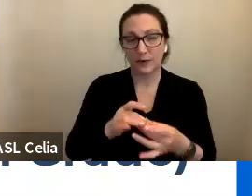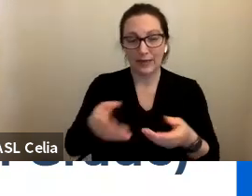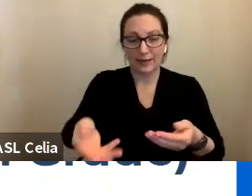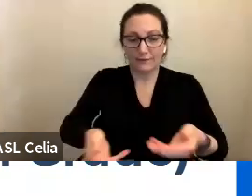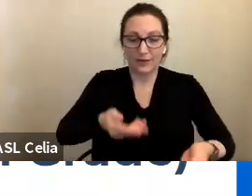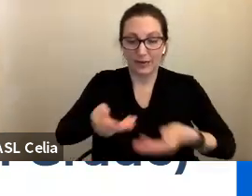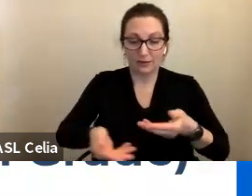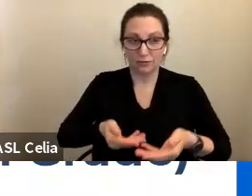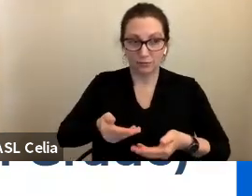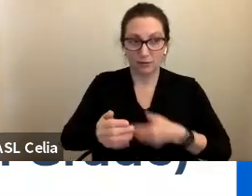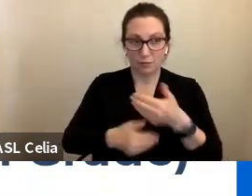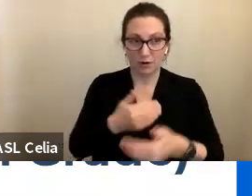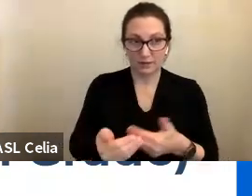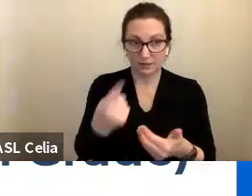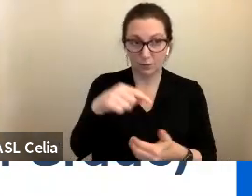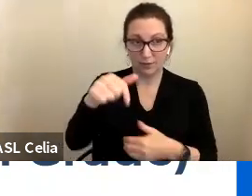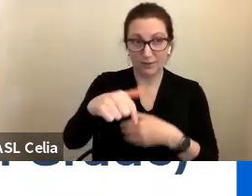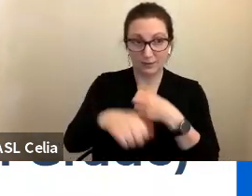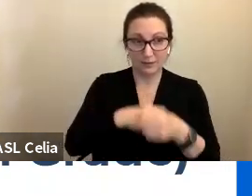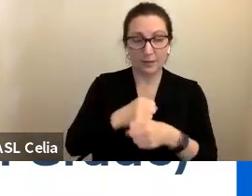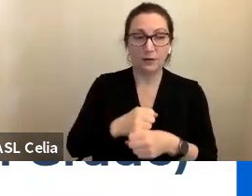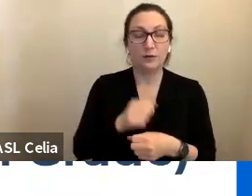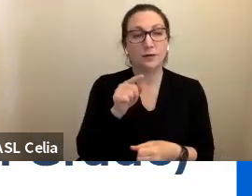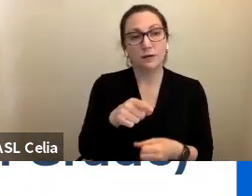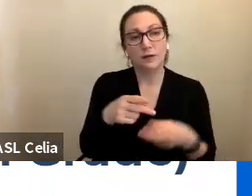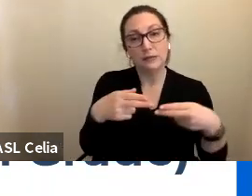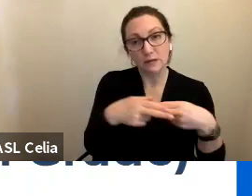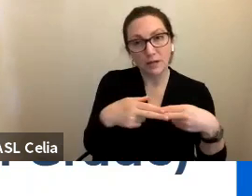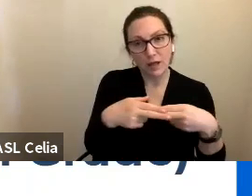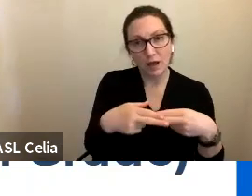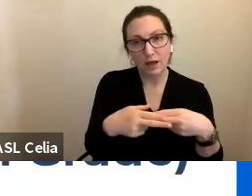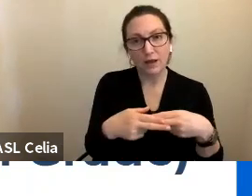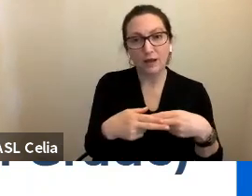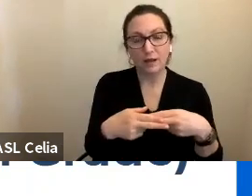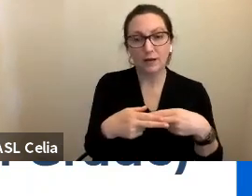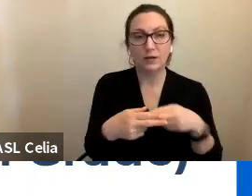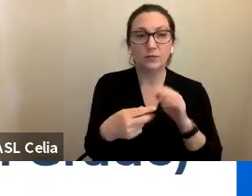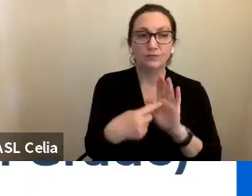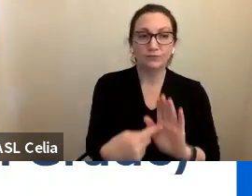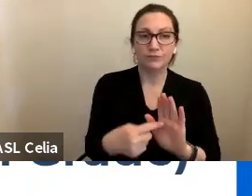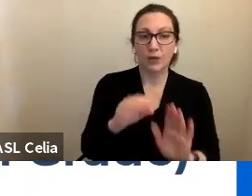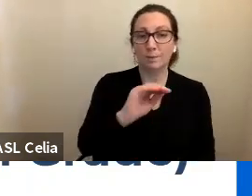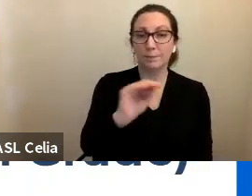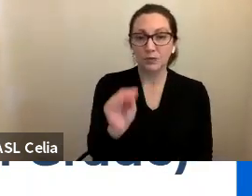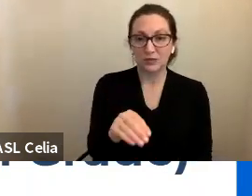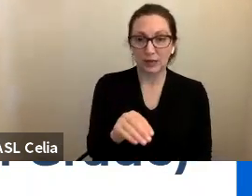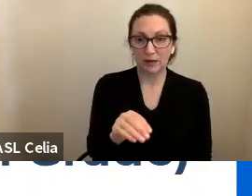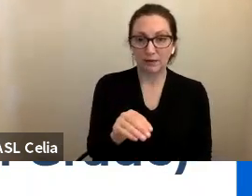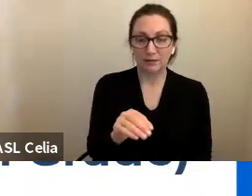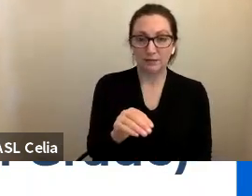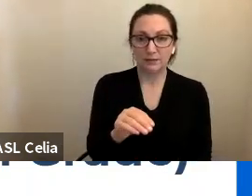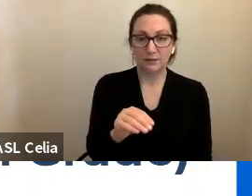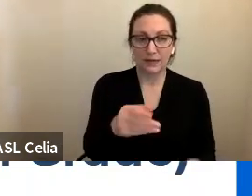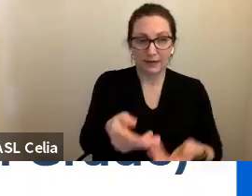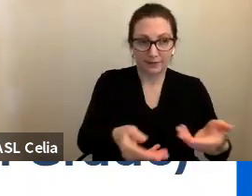process. So this slide shows the percentage of invitations